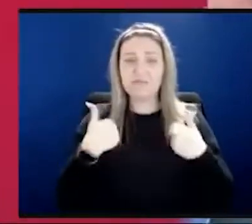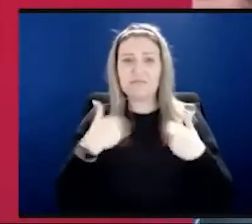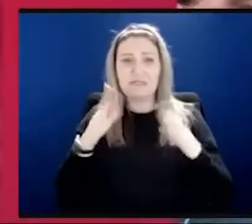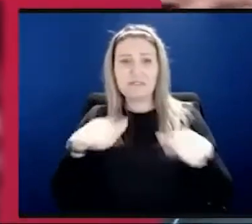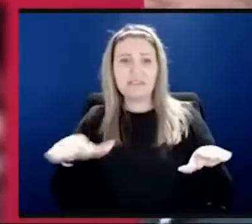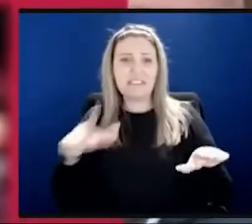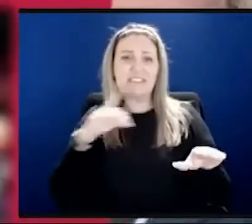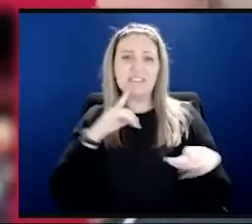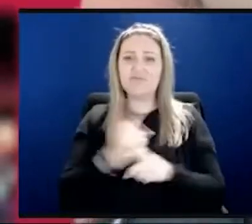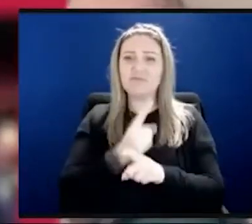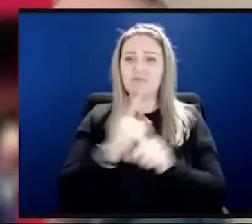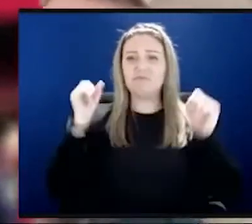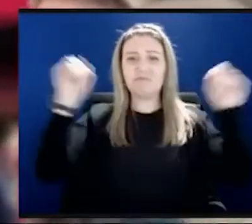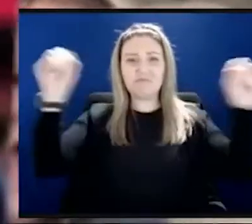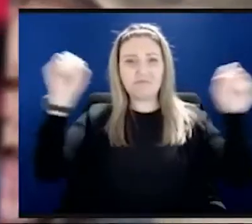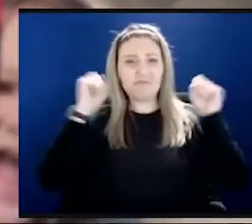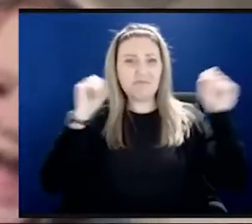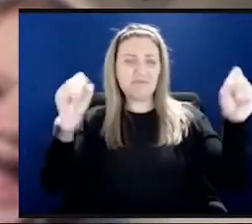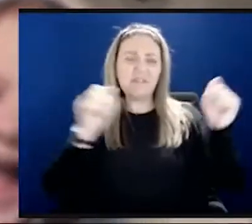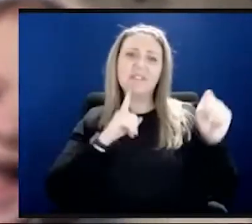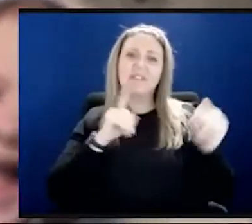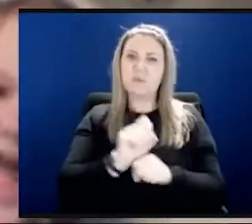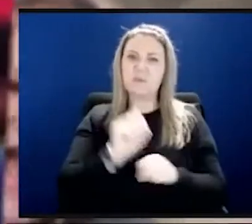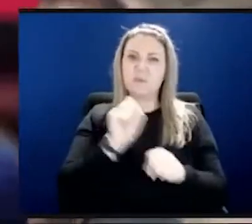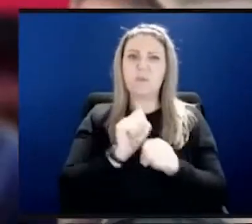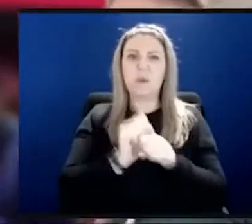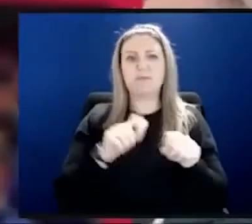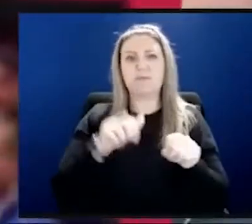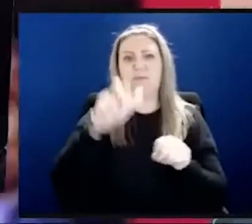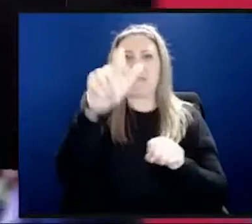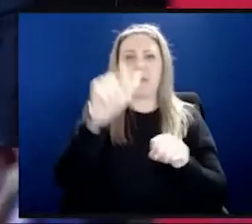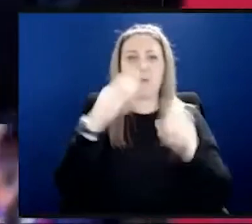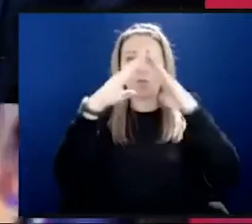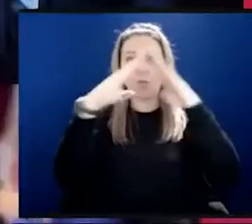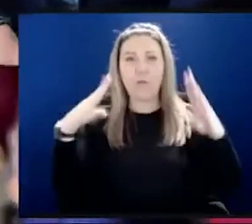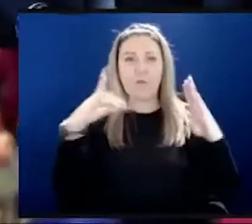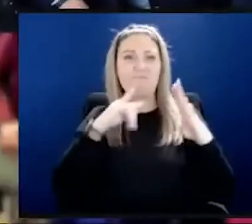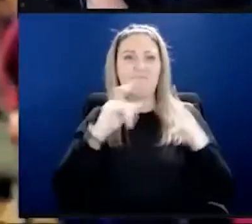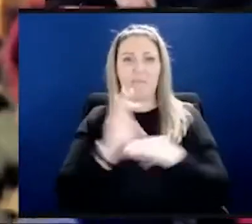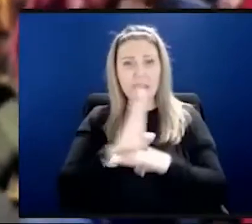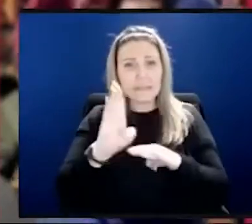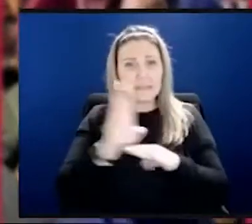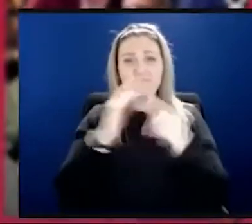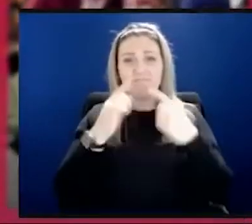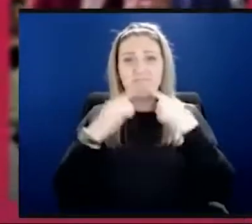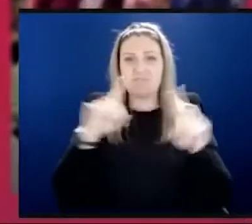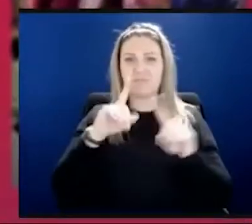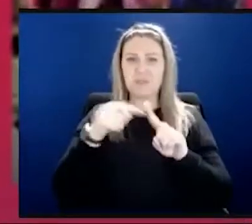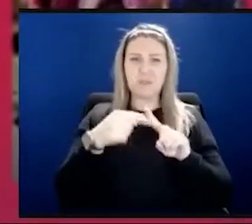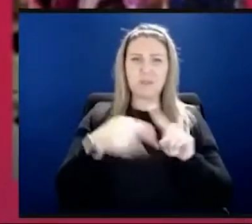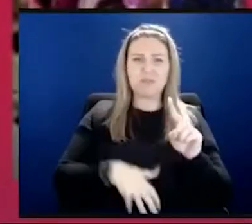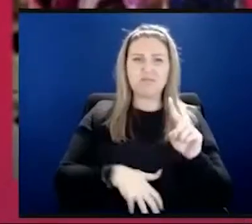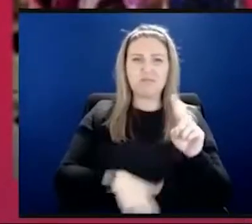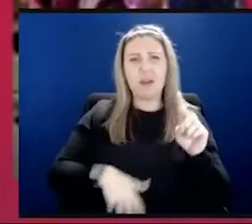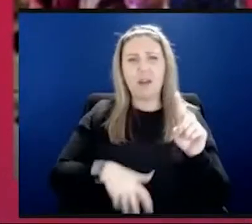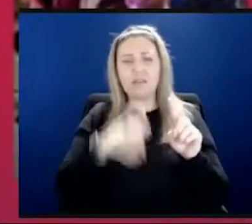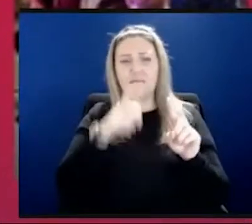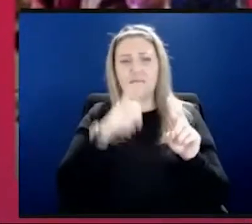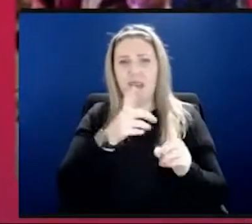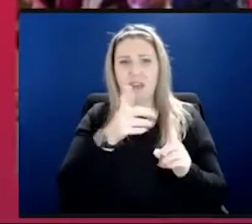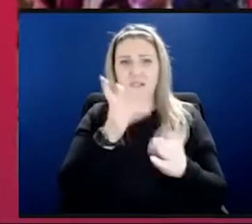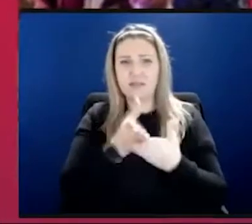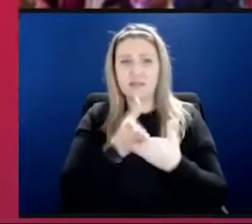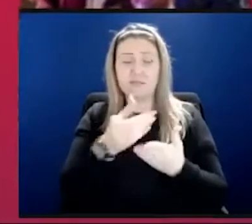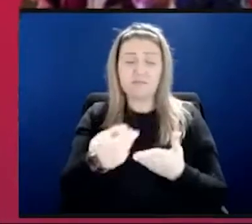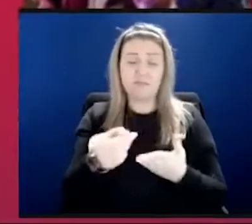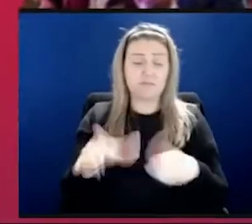work days climbing rooftops and running his successful roofing business. So when he started getting stomach aches that wouldn't go away, well, he did what many of us would